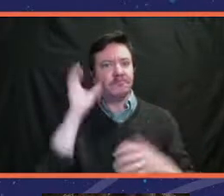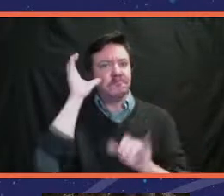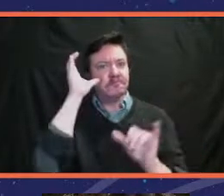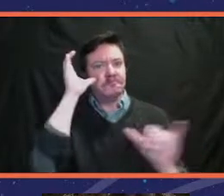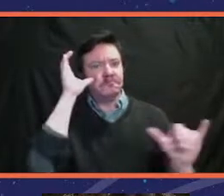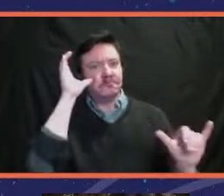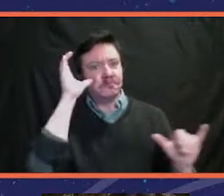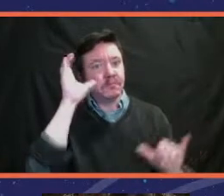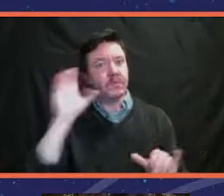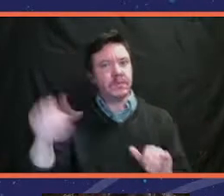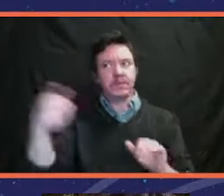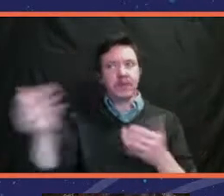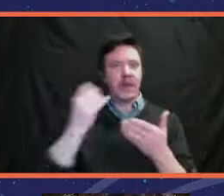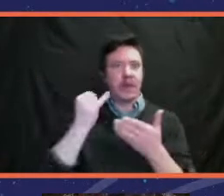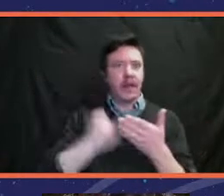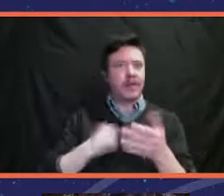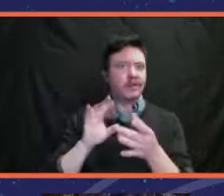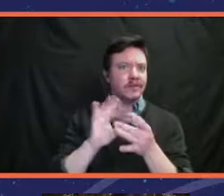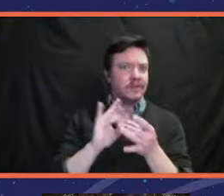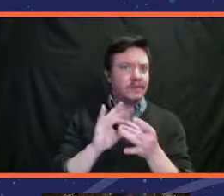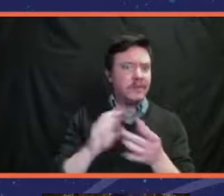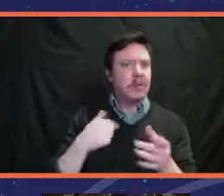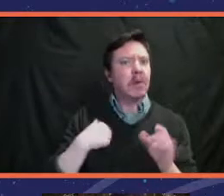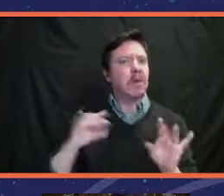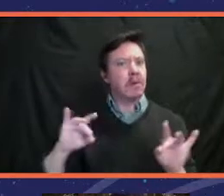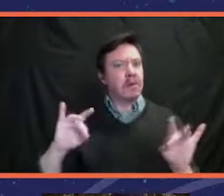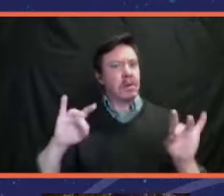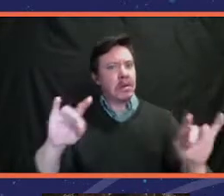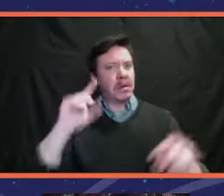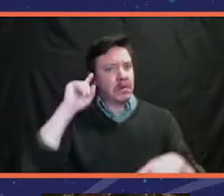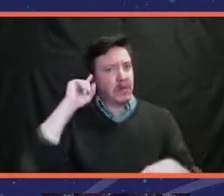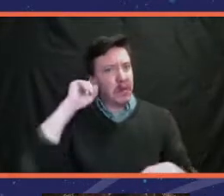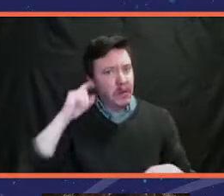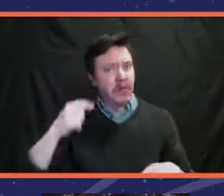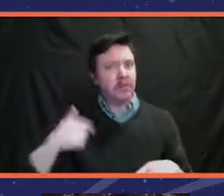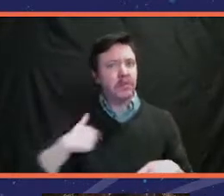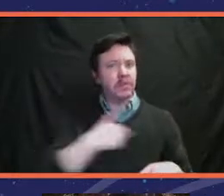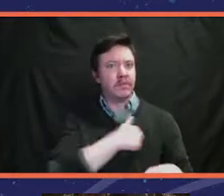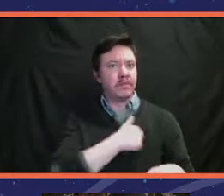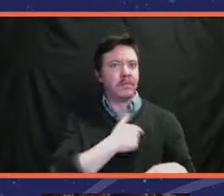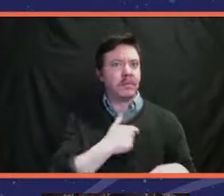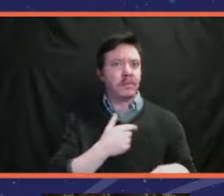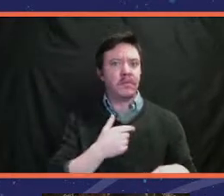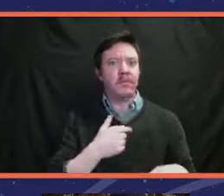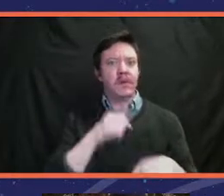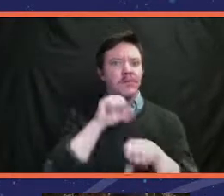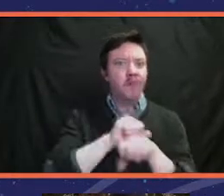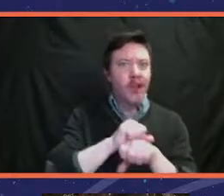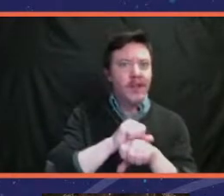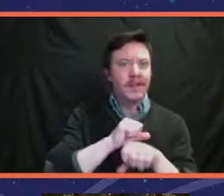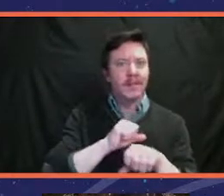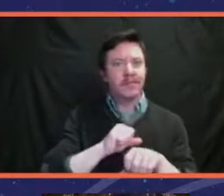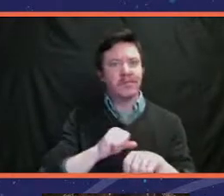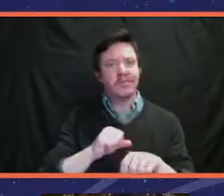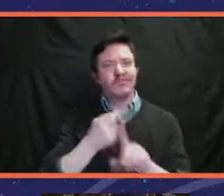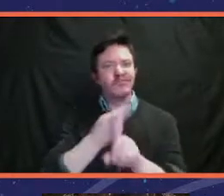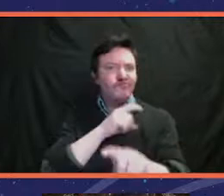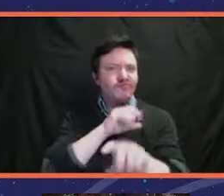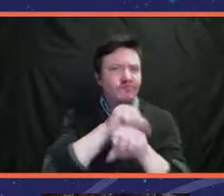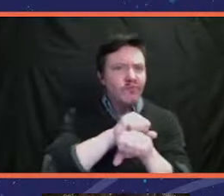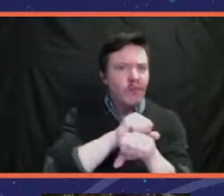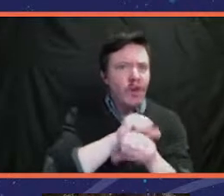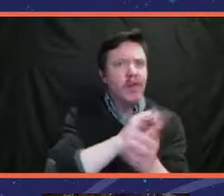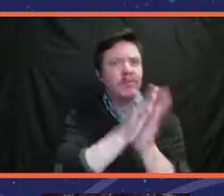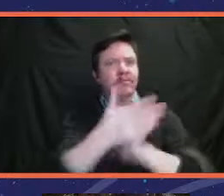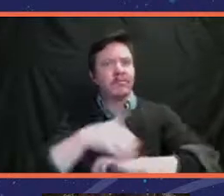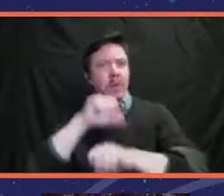artists speak, hearing like that, like we are rocks, or we come from rocks and we will become rocks. We